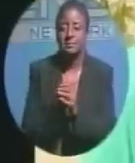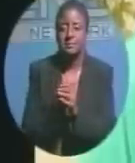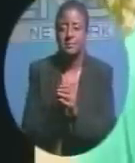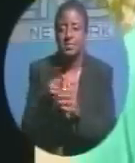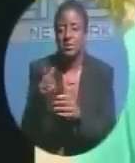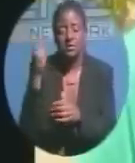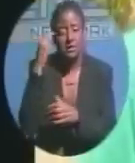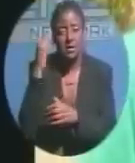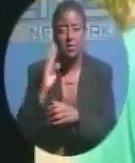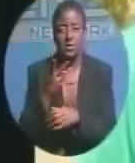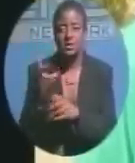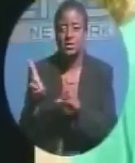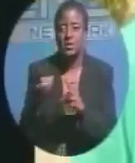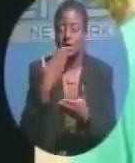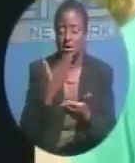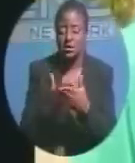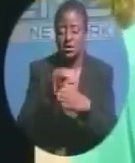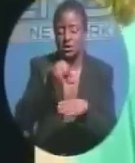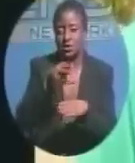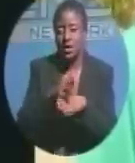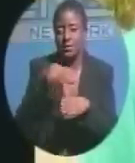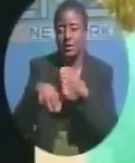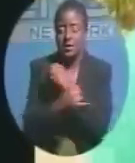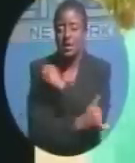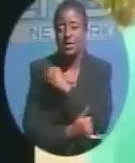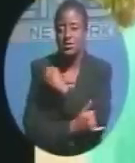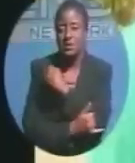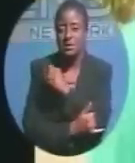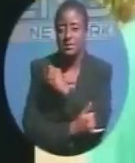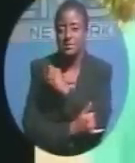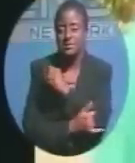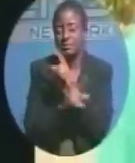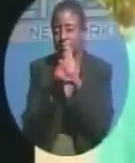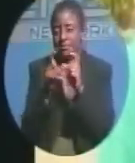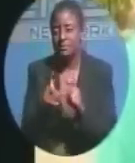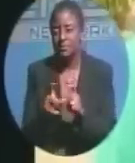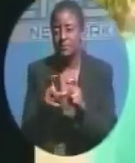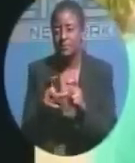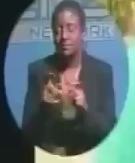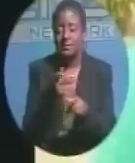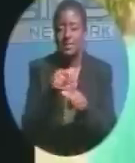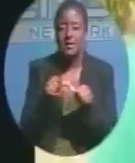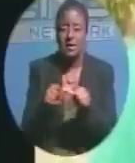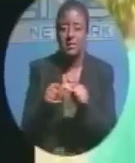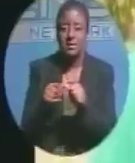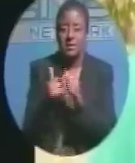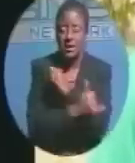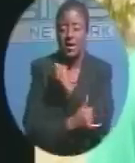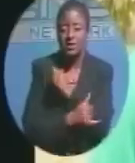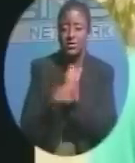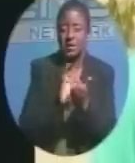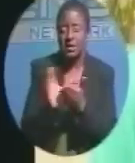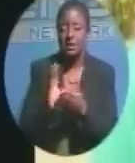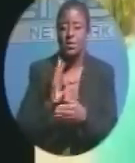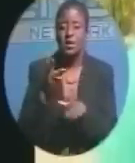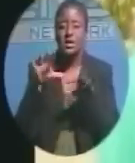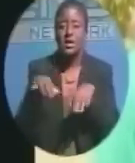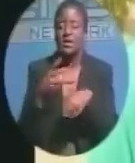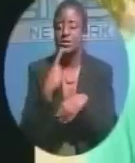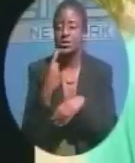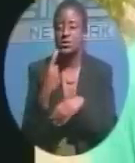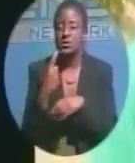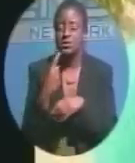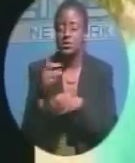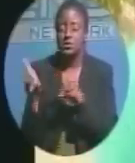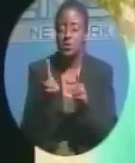You think we do a good job at it in the country, keeping the country clean? We can do a little bit better. Yeah, the way I seen it around, we